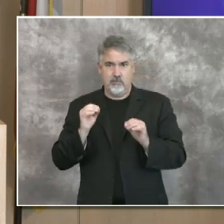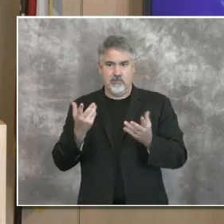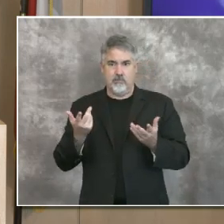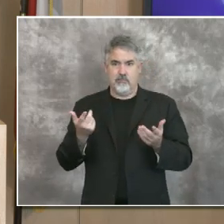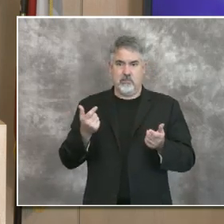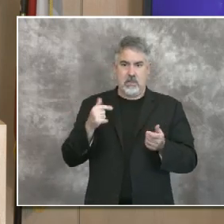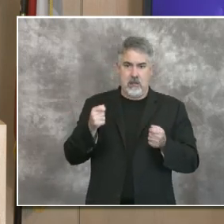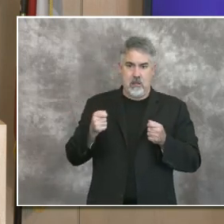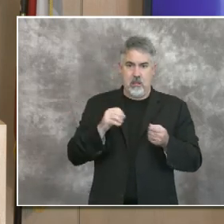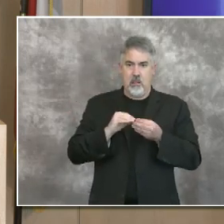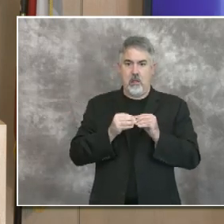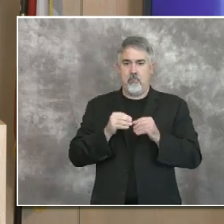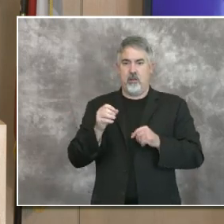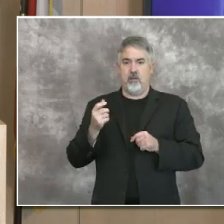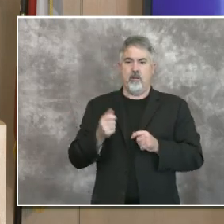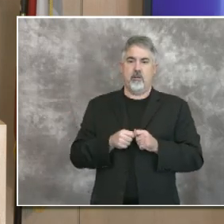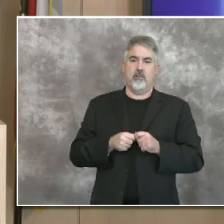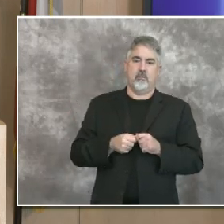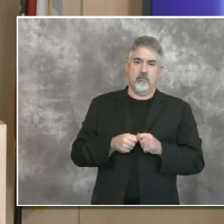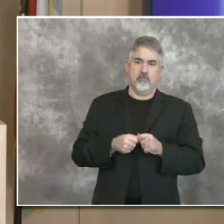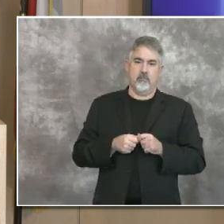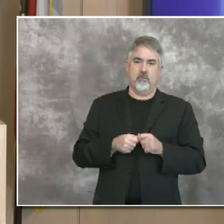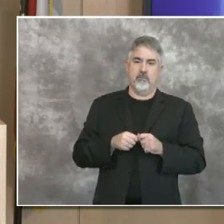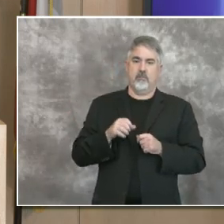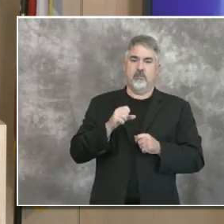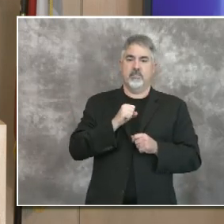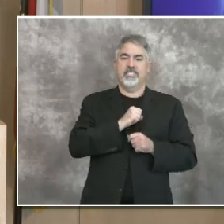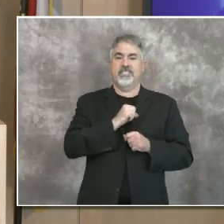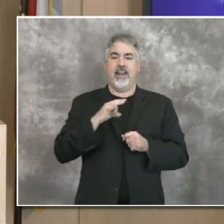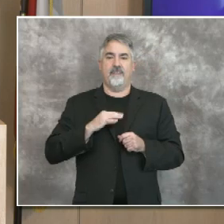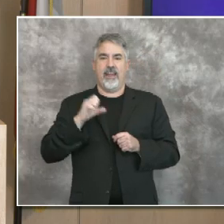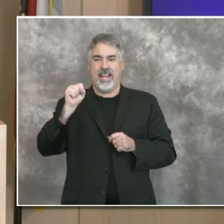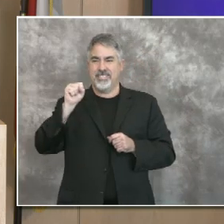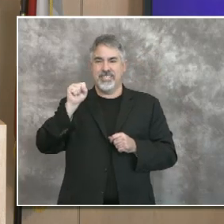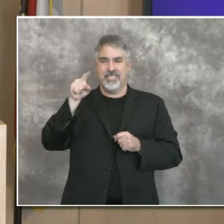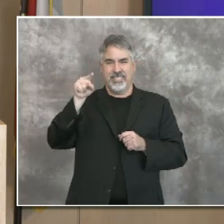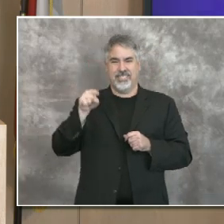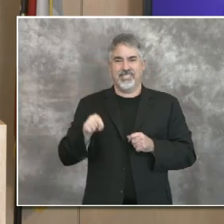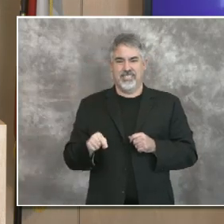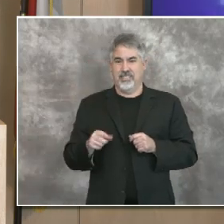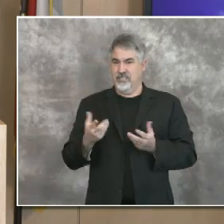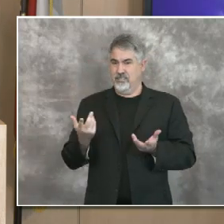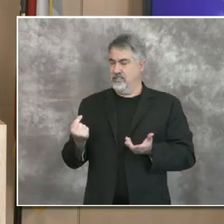those is staff. Okay. Dr. Wooten?